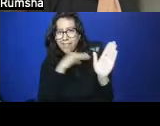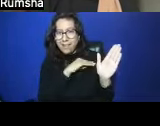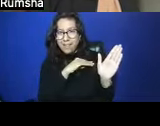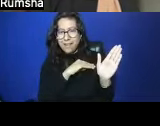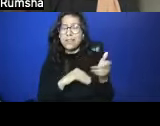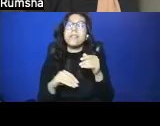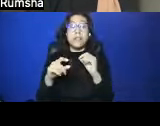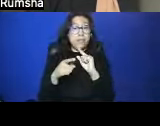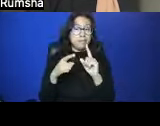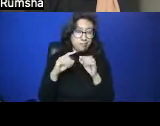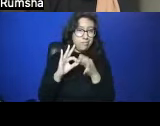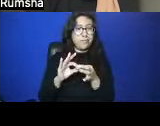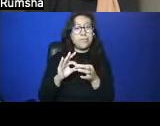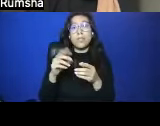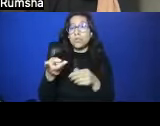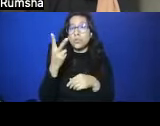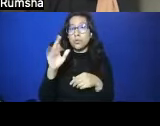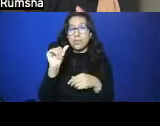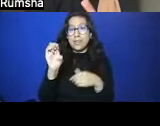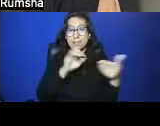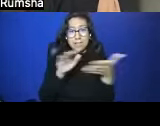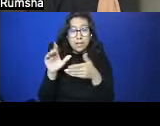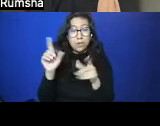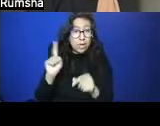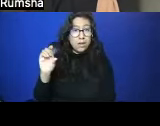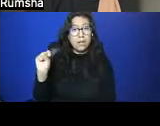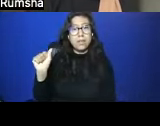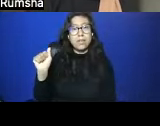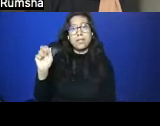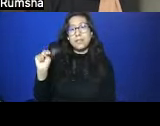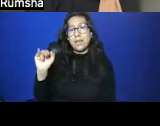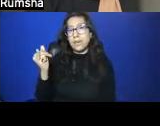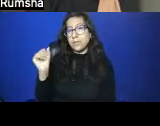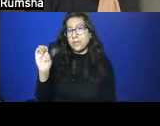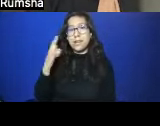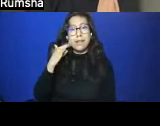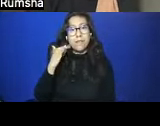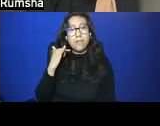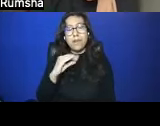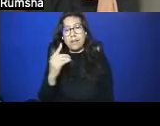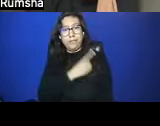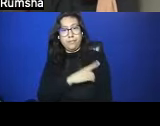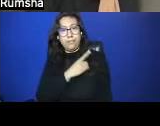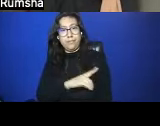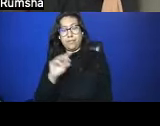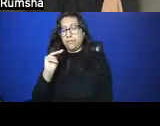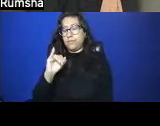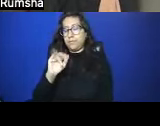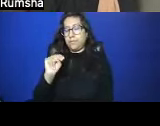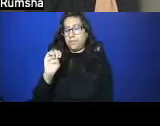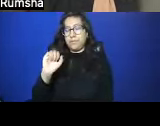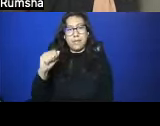have took place in San Jose, California, and Minneapolis, Minnesota. In addition to the case studies,